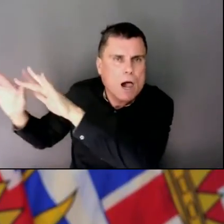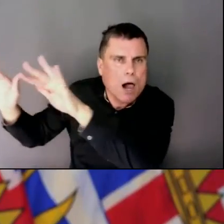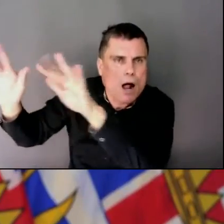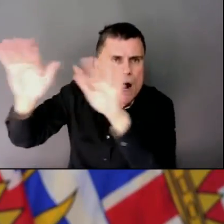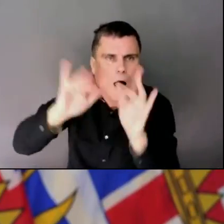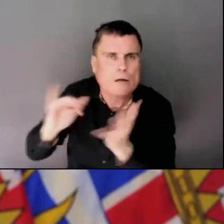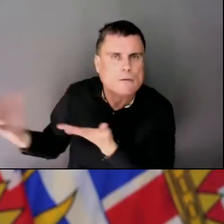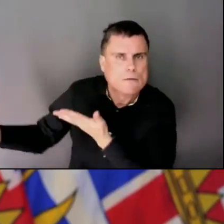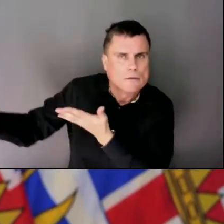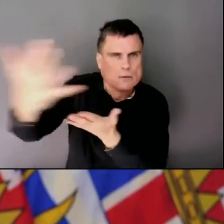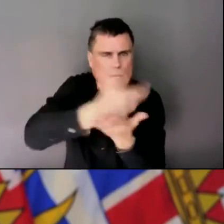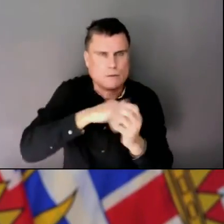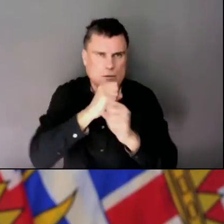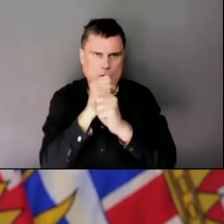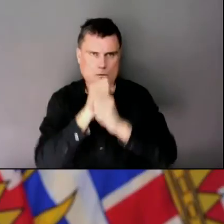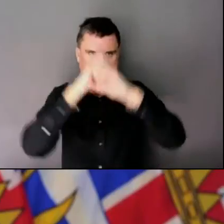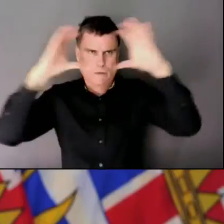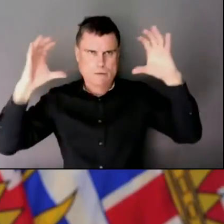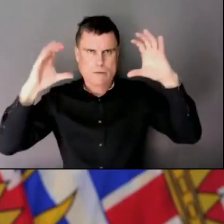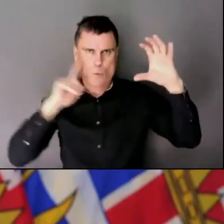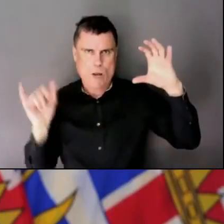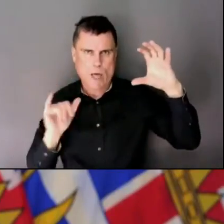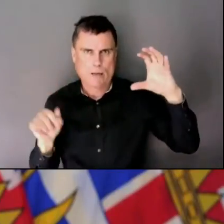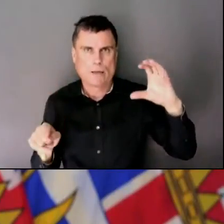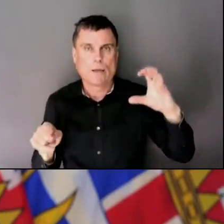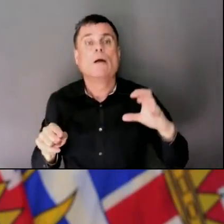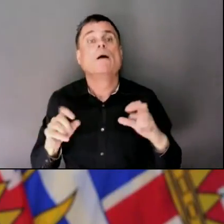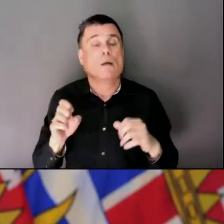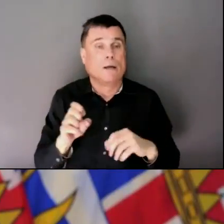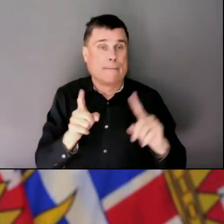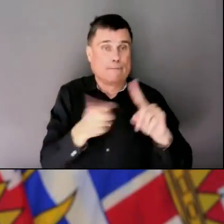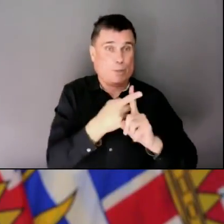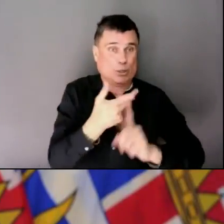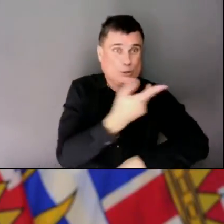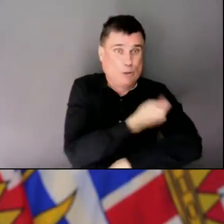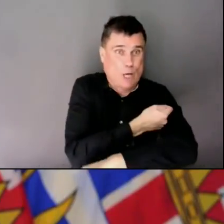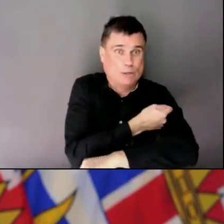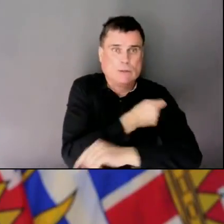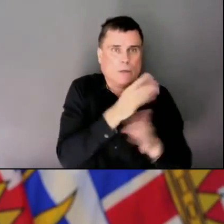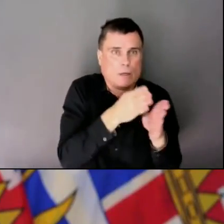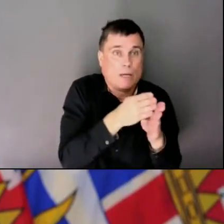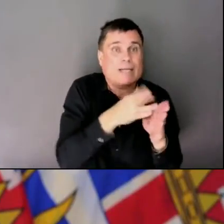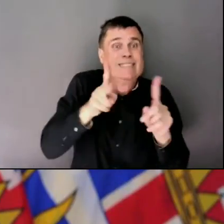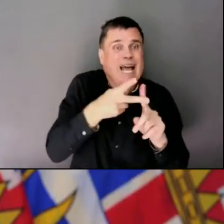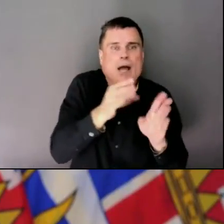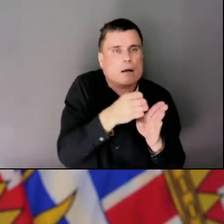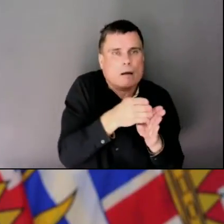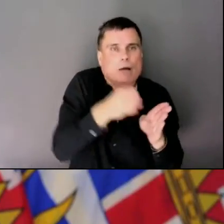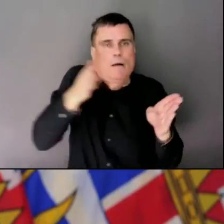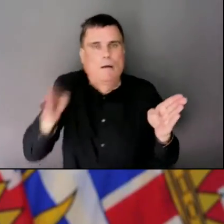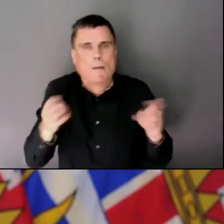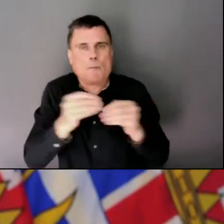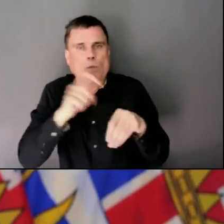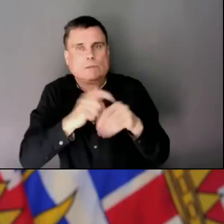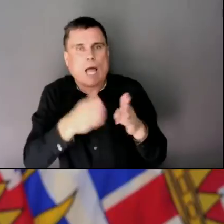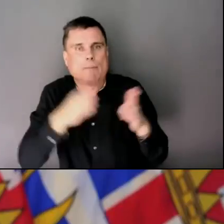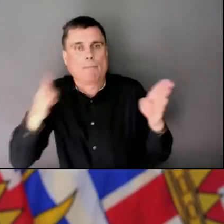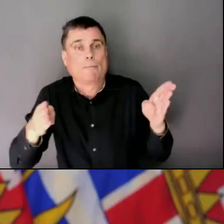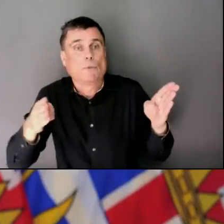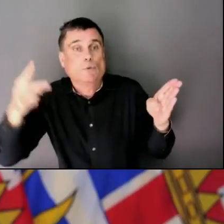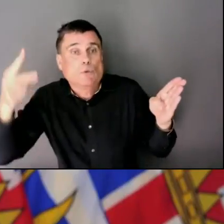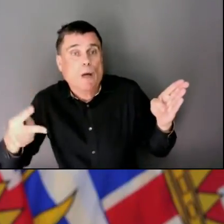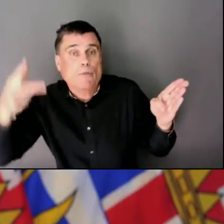extended the second dose for longer, for up to 3 months. So we're trying to understand the impact that that has